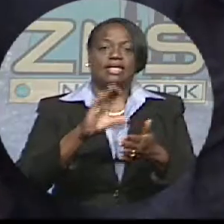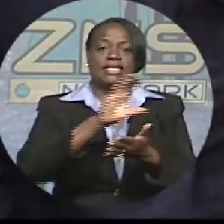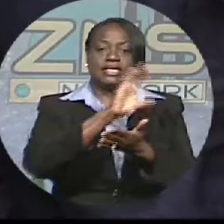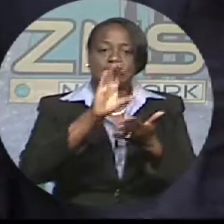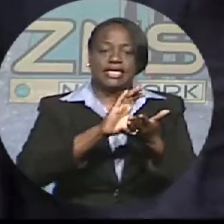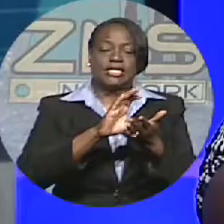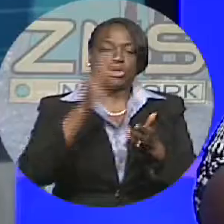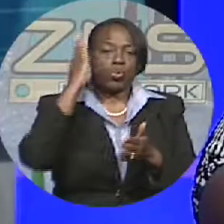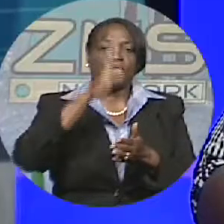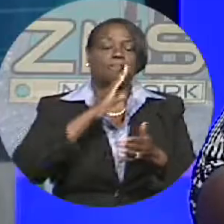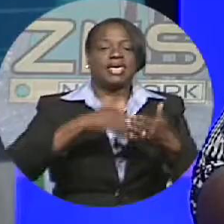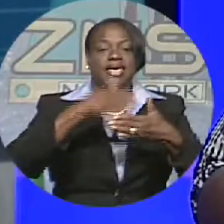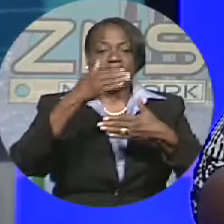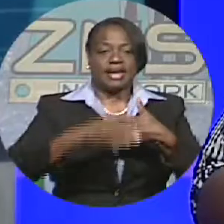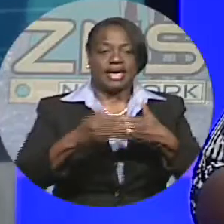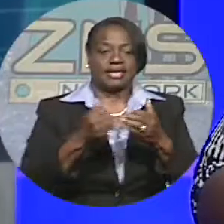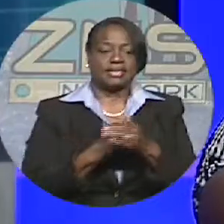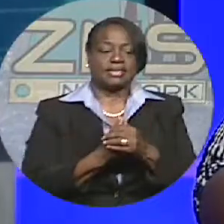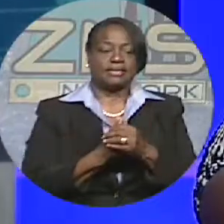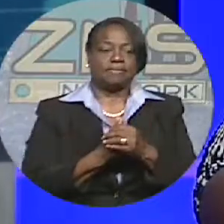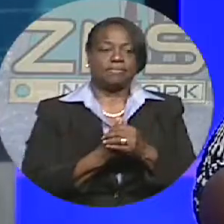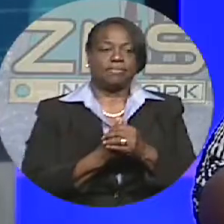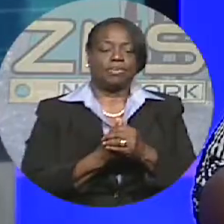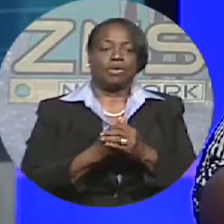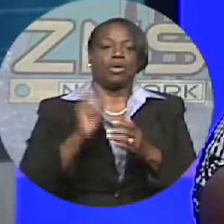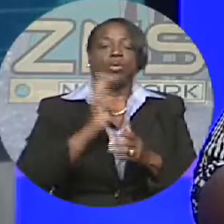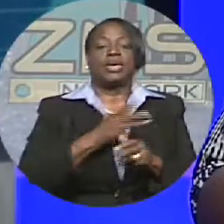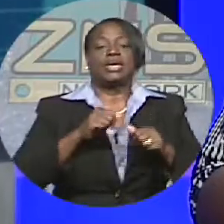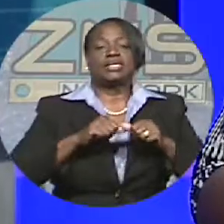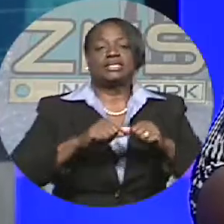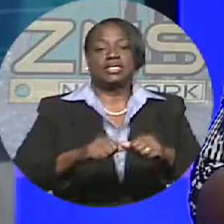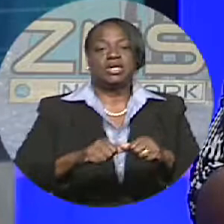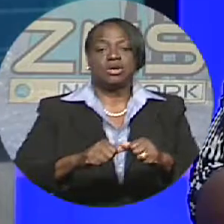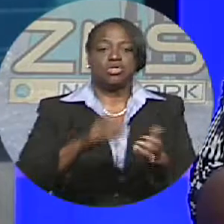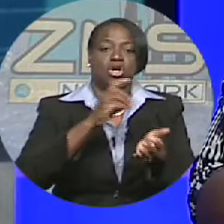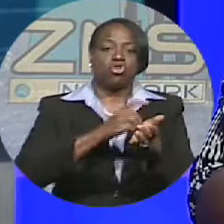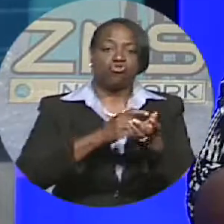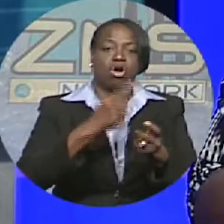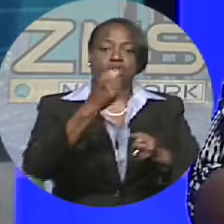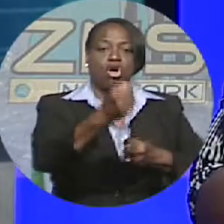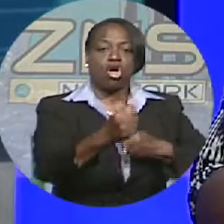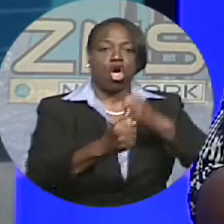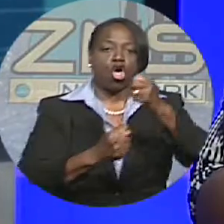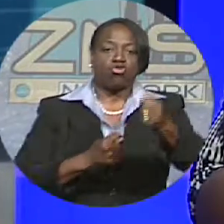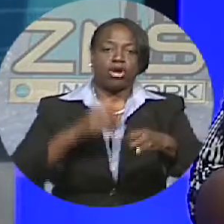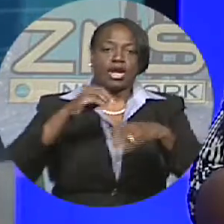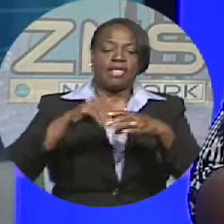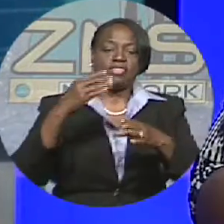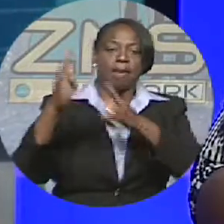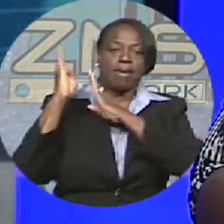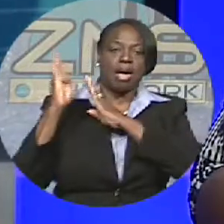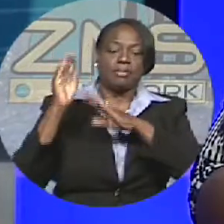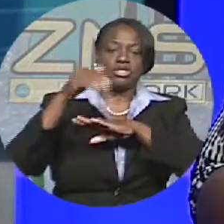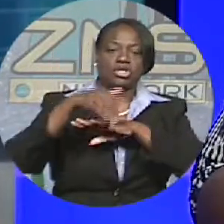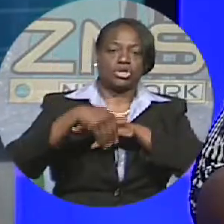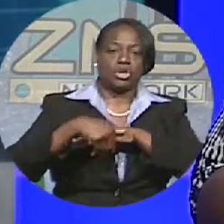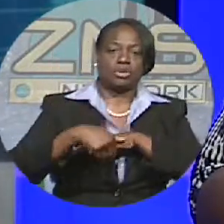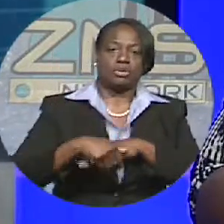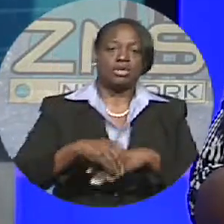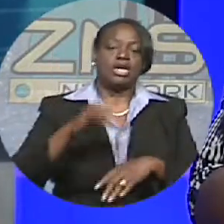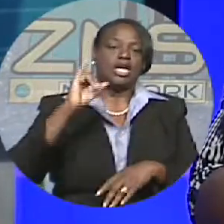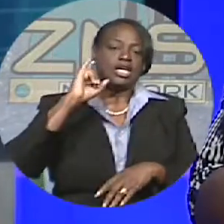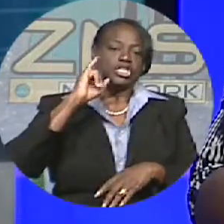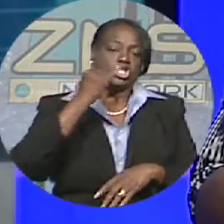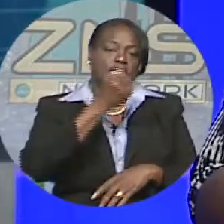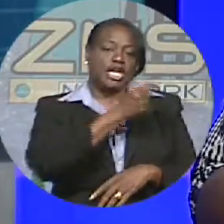ZNS Network News. Well, we continue our series on the drug trade in the Bahamas tonight. Engineer Noel Ferguson takes a closer